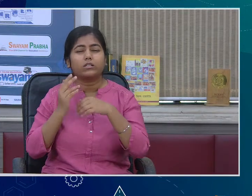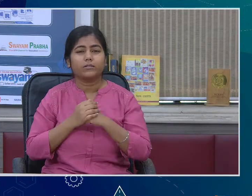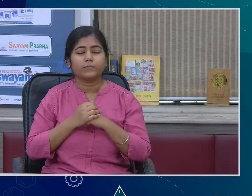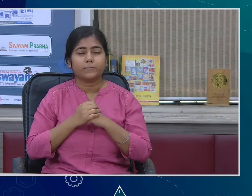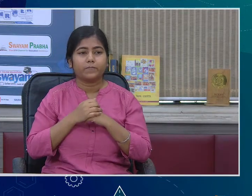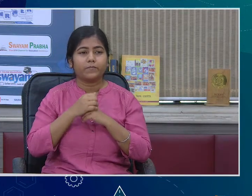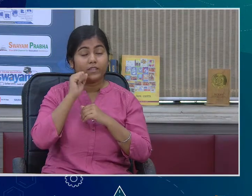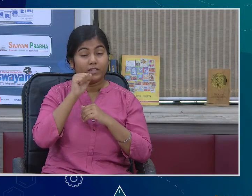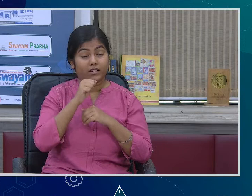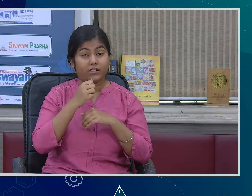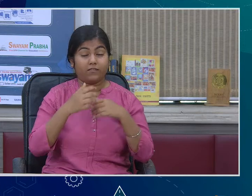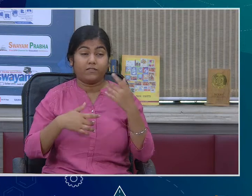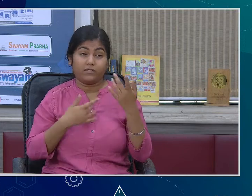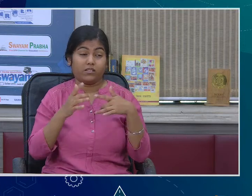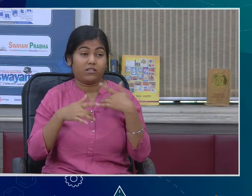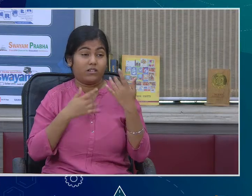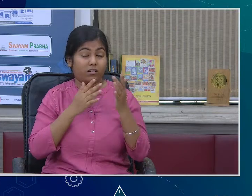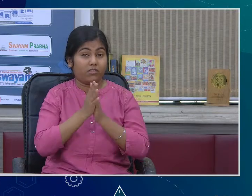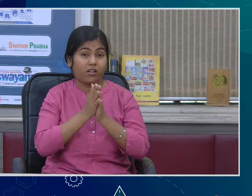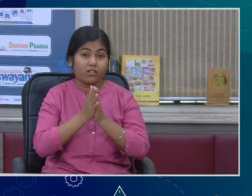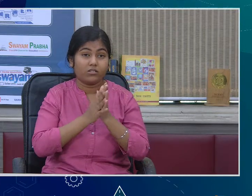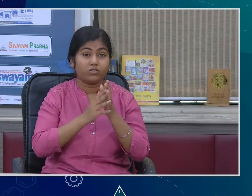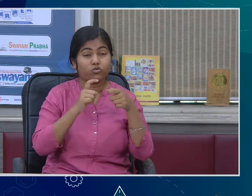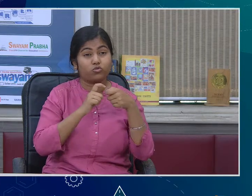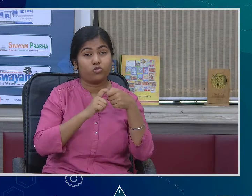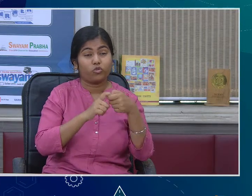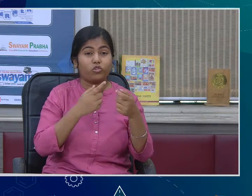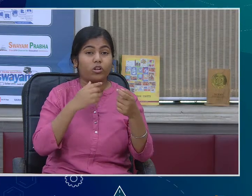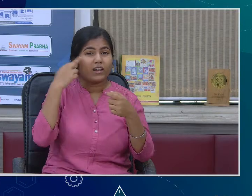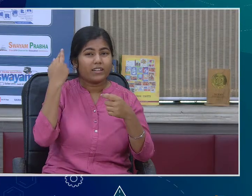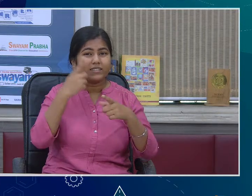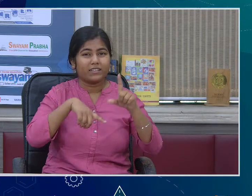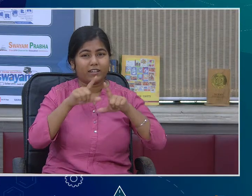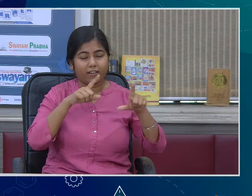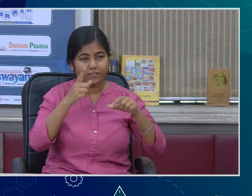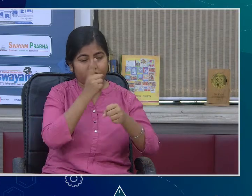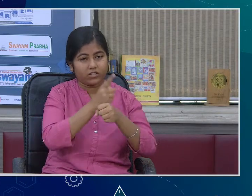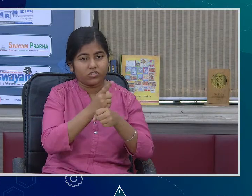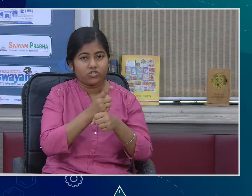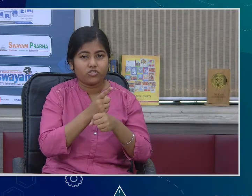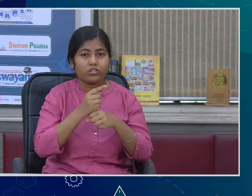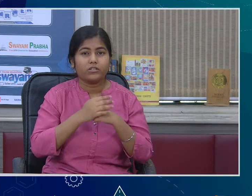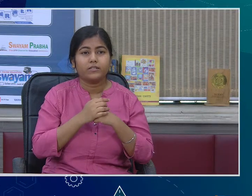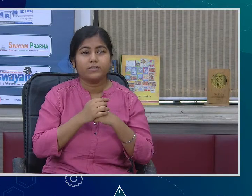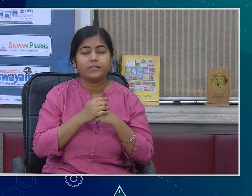is a very interesting question. Why? Because language teachers are always known for